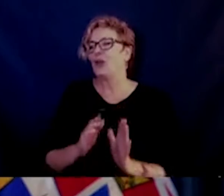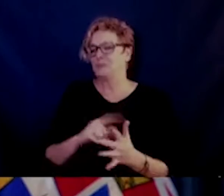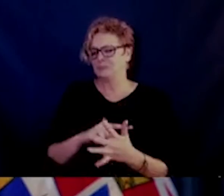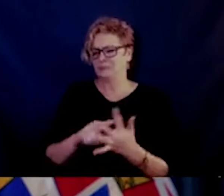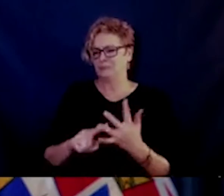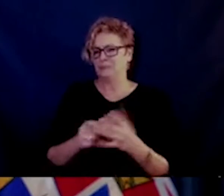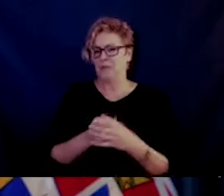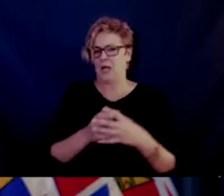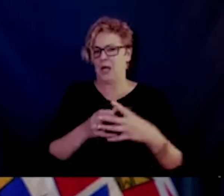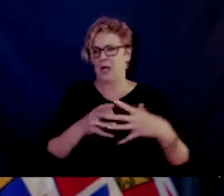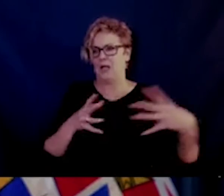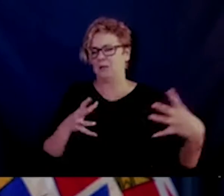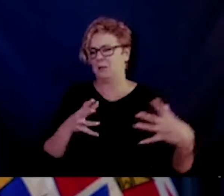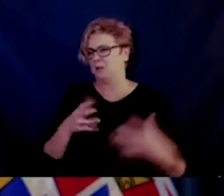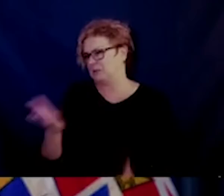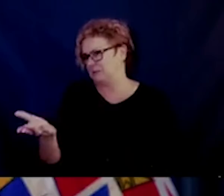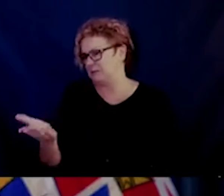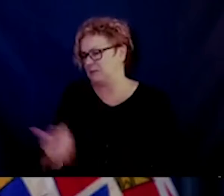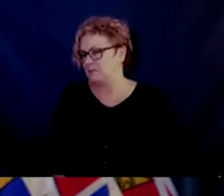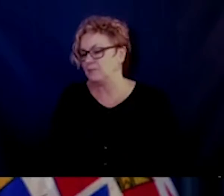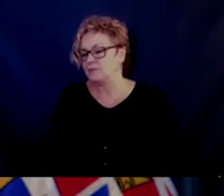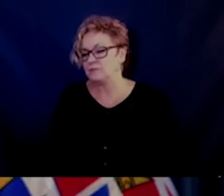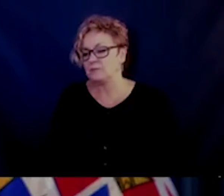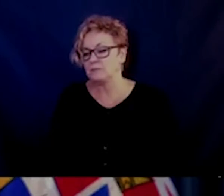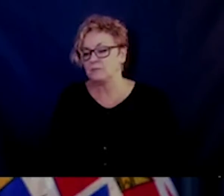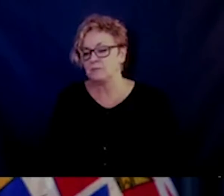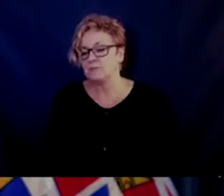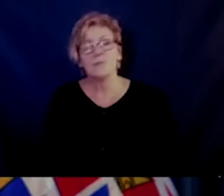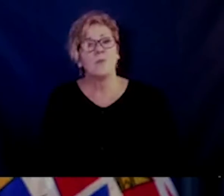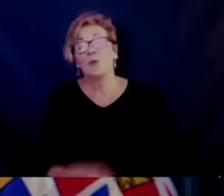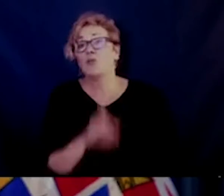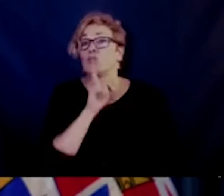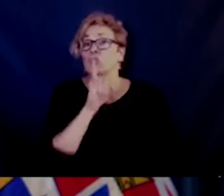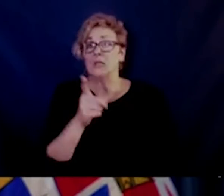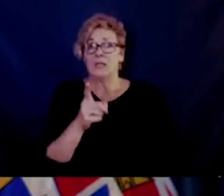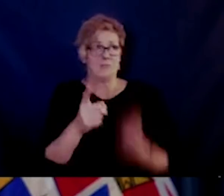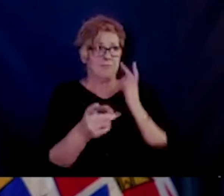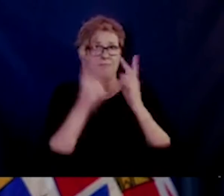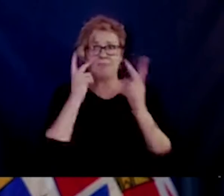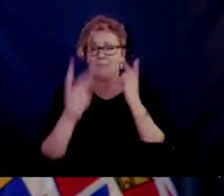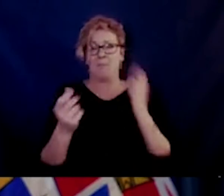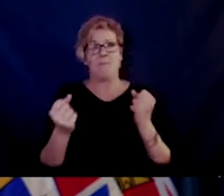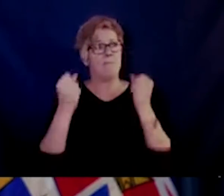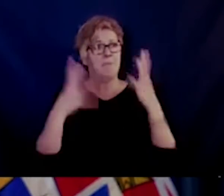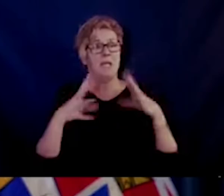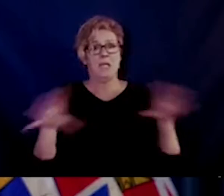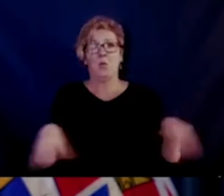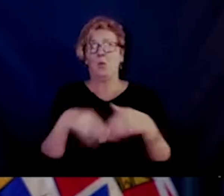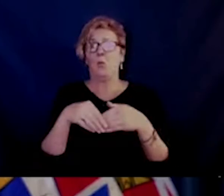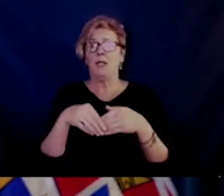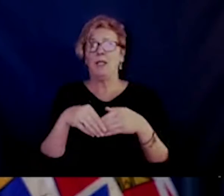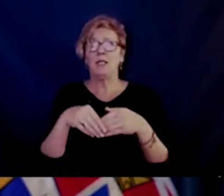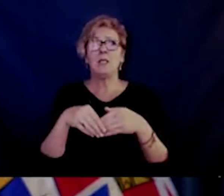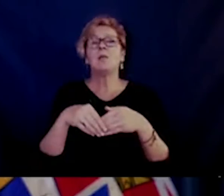been many of those weddings that have gone on perfectly successfully where there's a plan. And there's a plan that keeps people